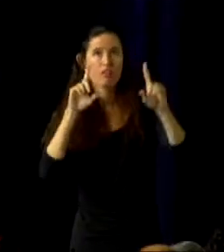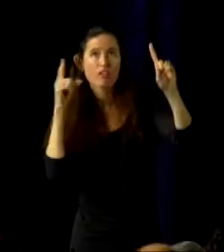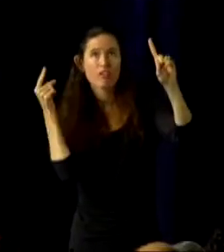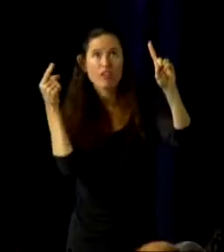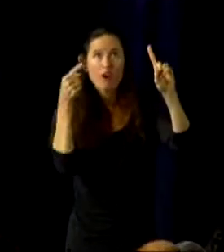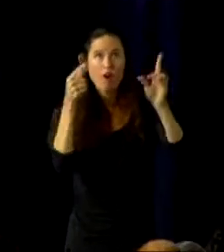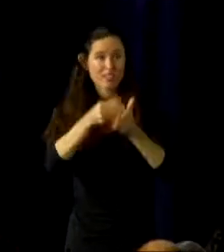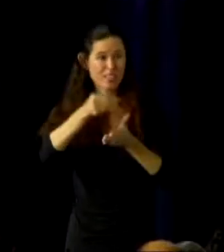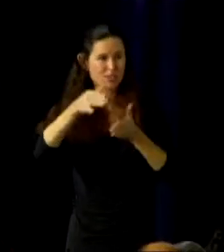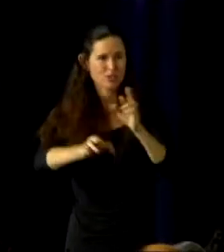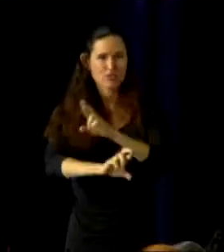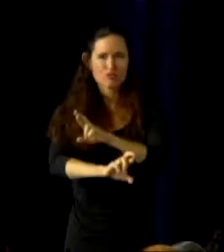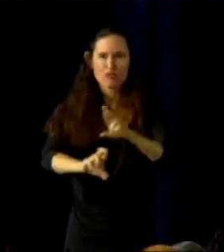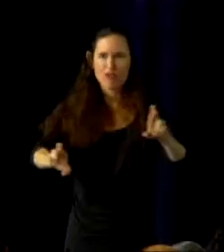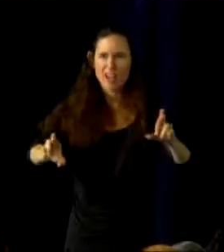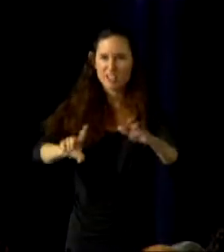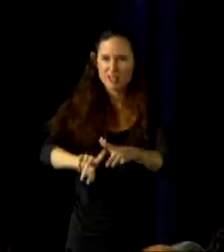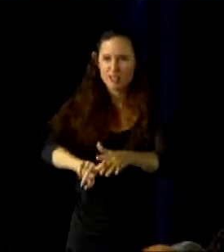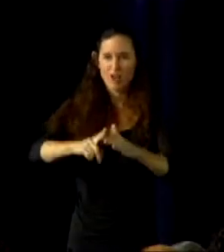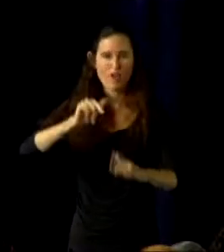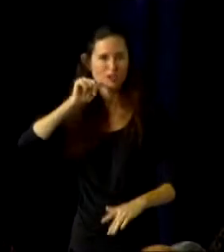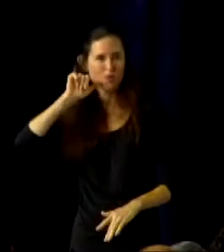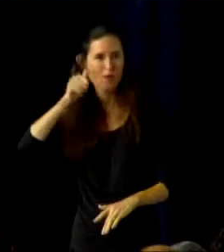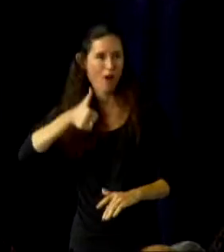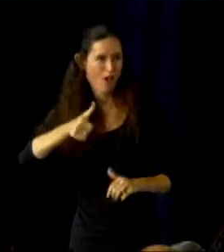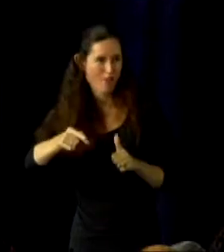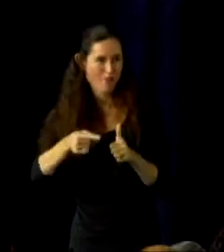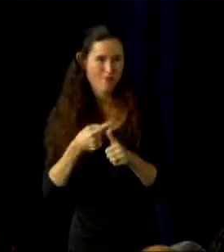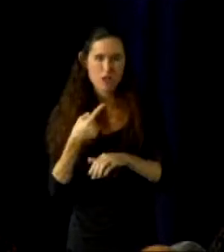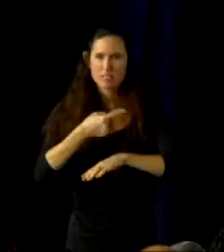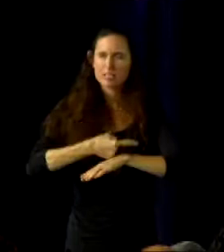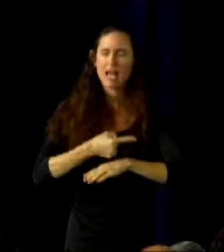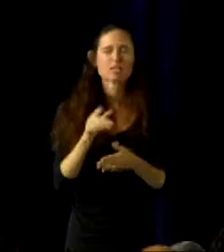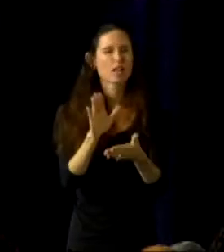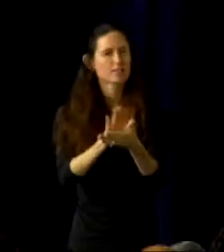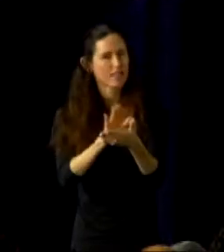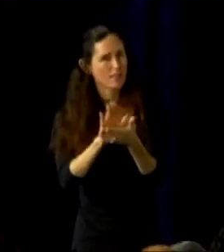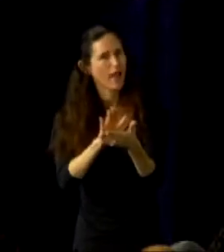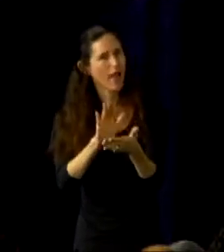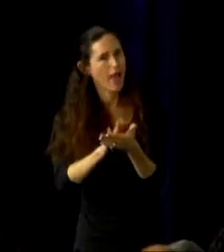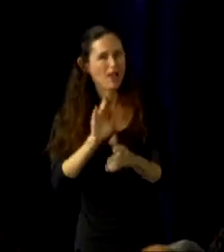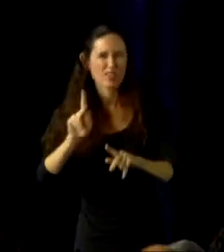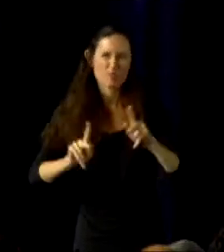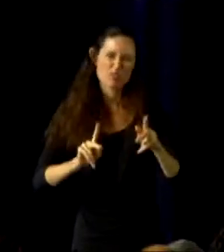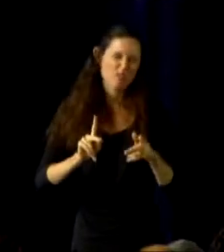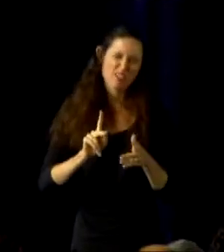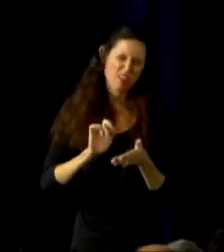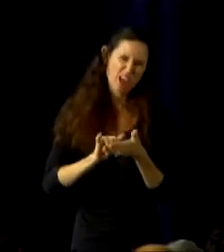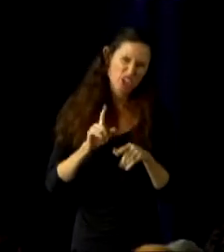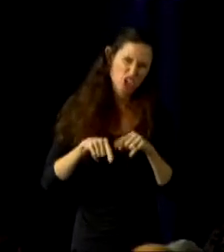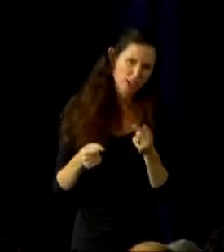students ready to go tomorrow on the first day. So let's give them a hand for those folks who couldn't be with us this morning.